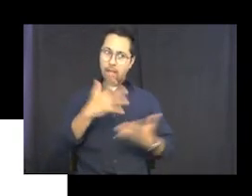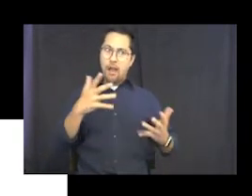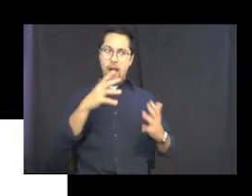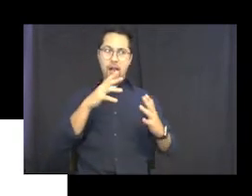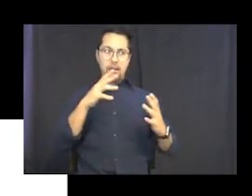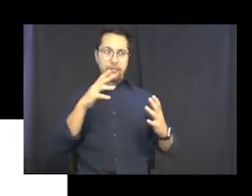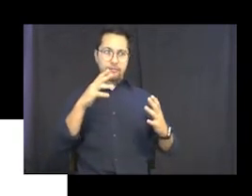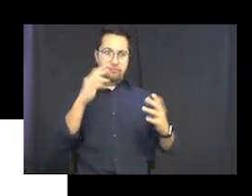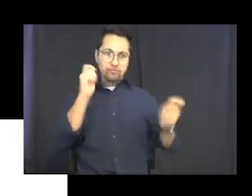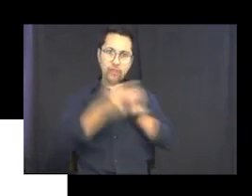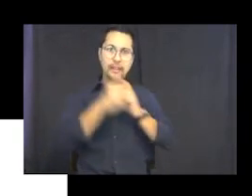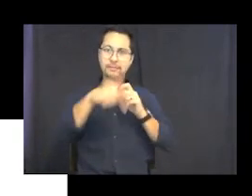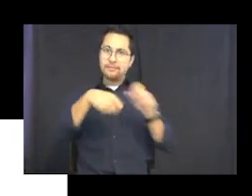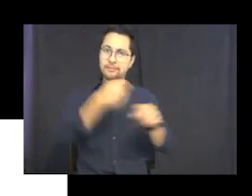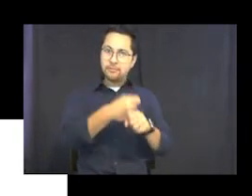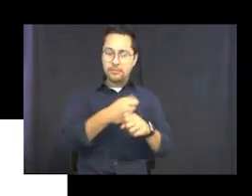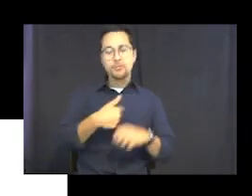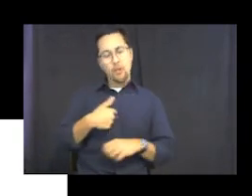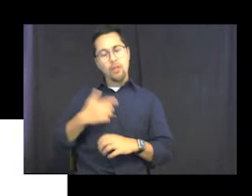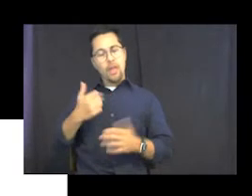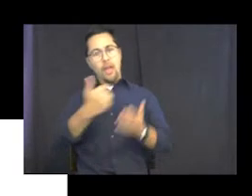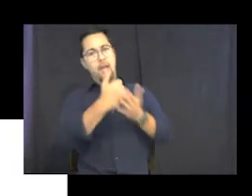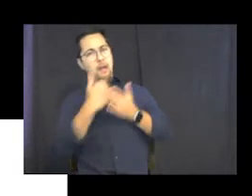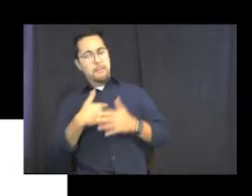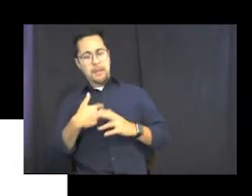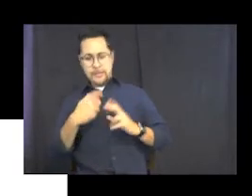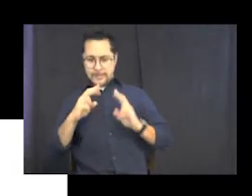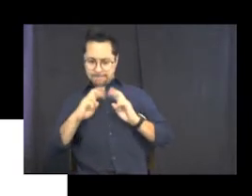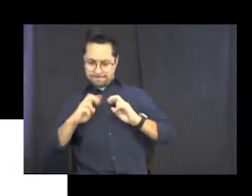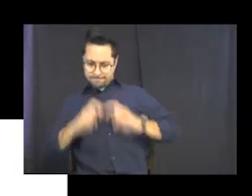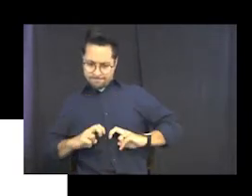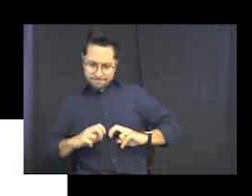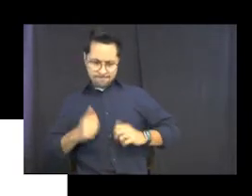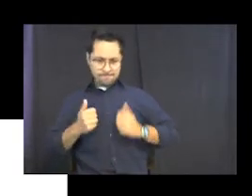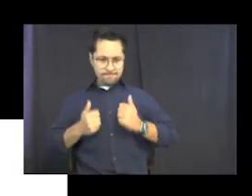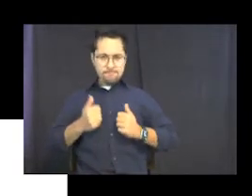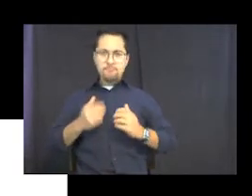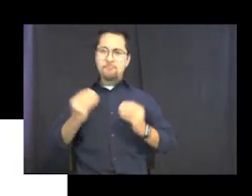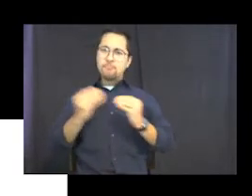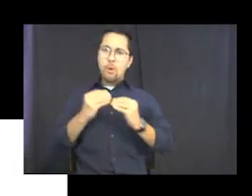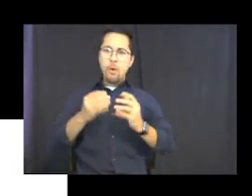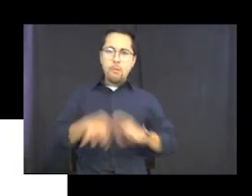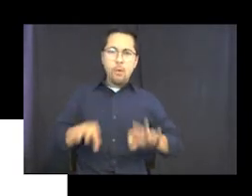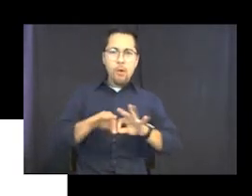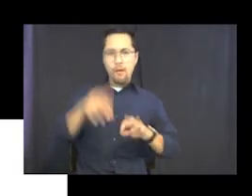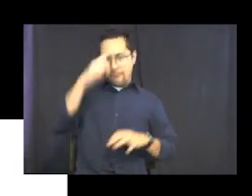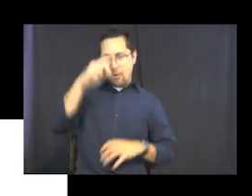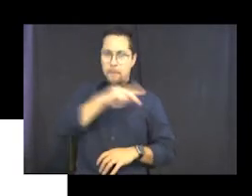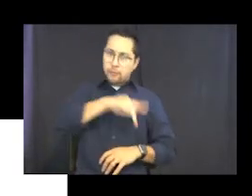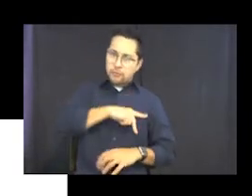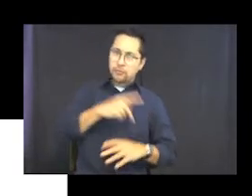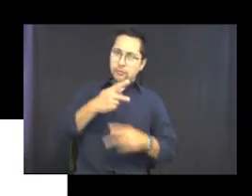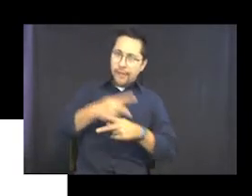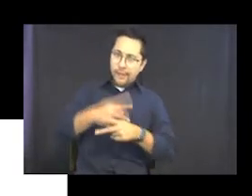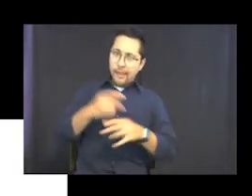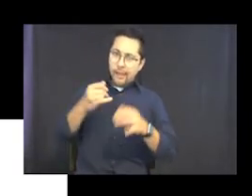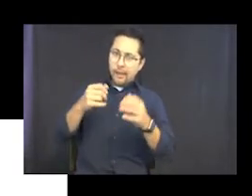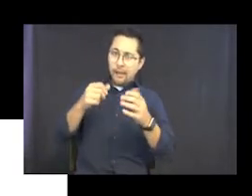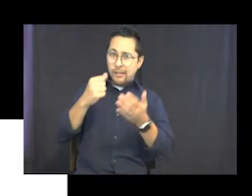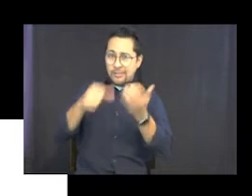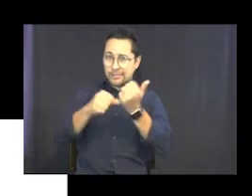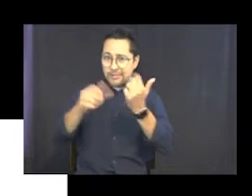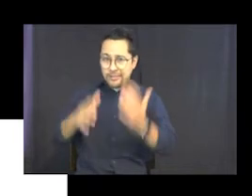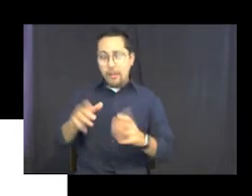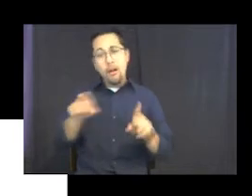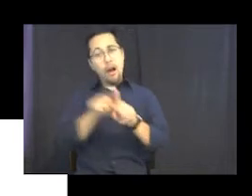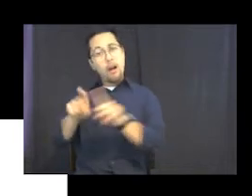year, and that's made me reevaluate what's important to me in a personal care assistant, as well as in a provider